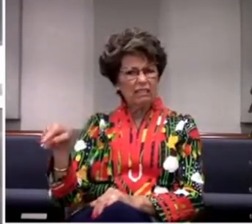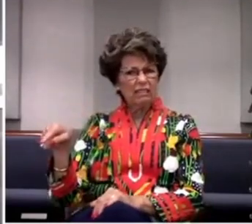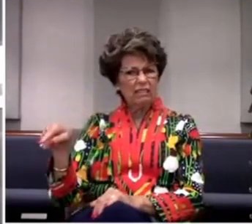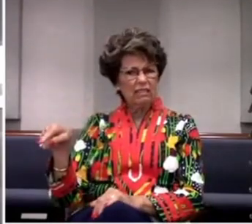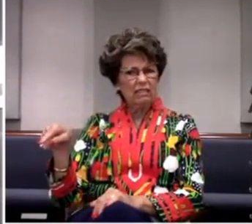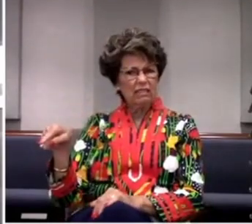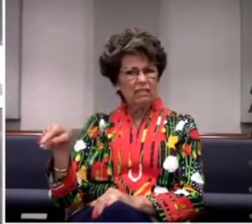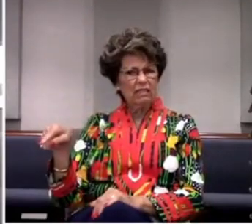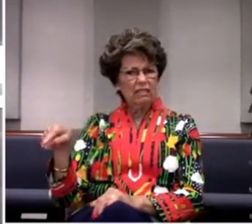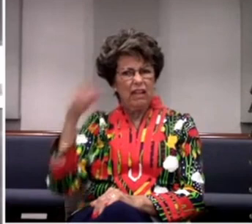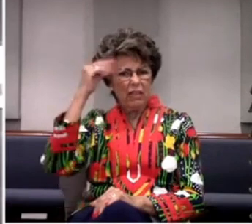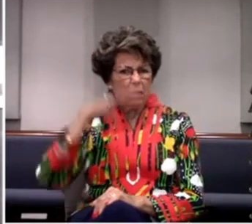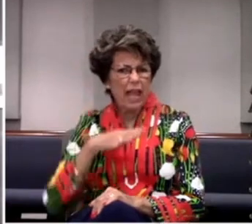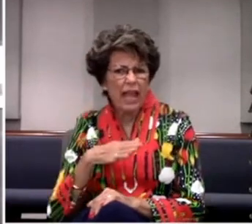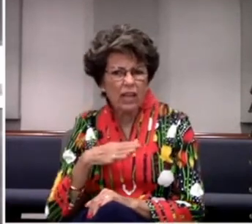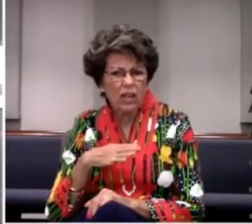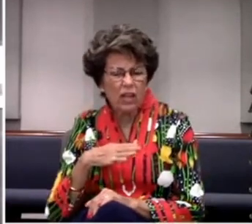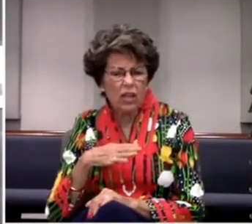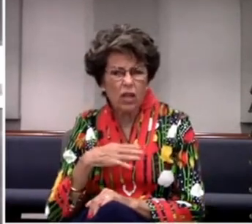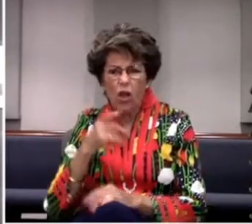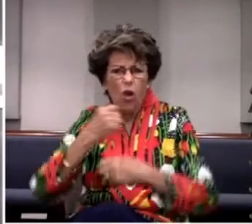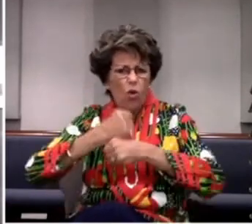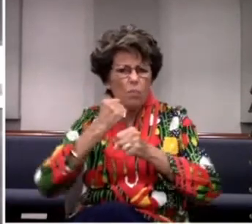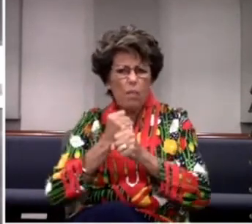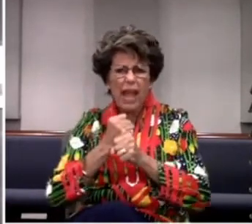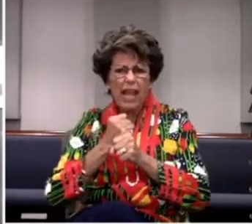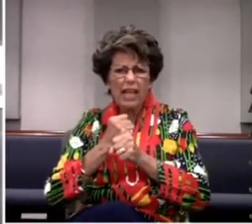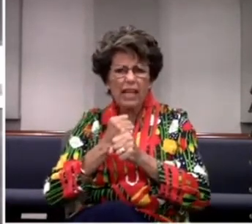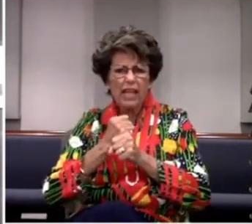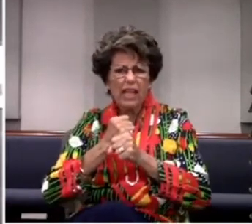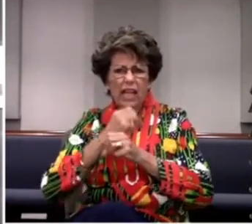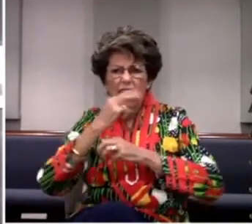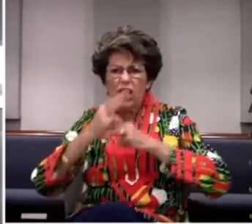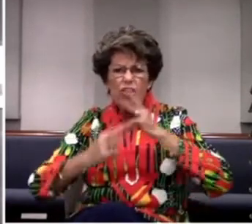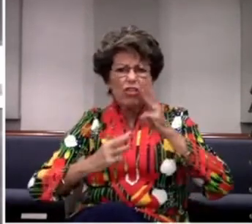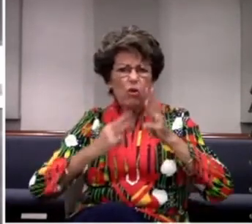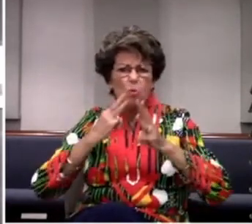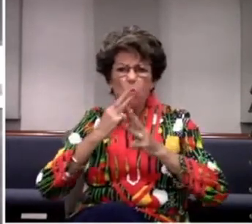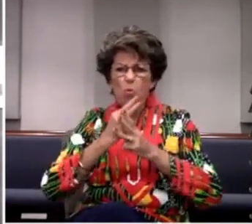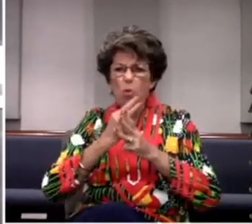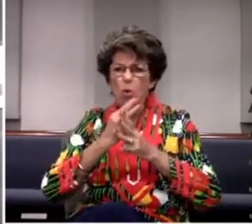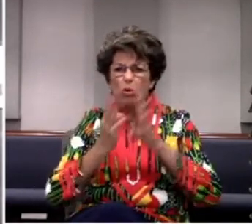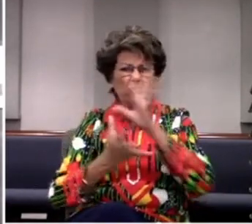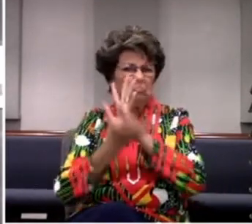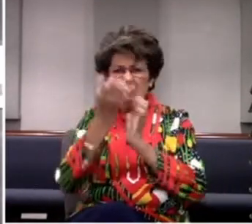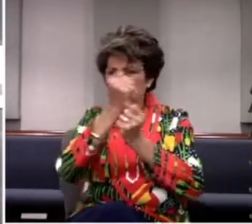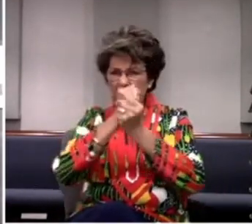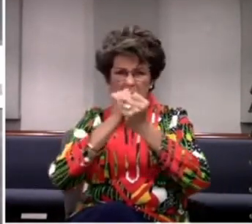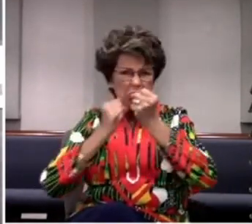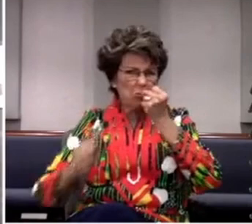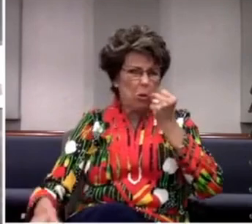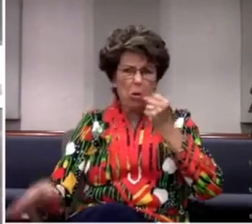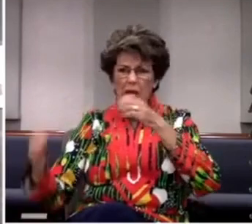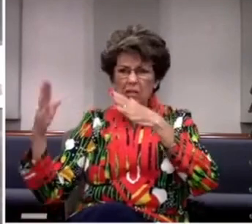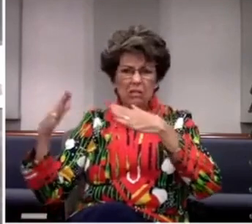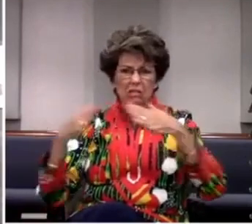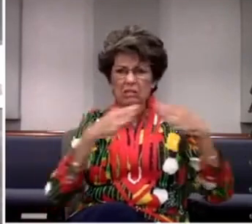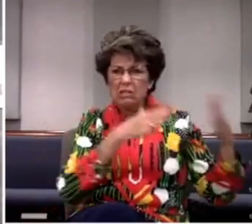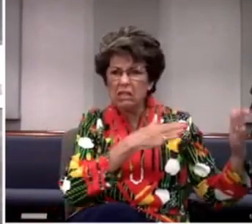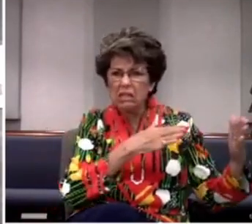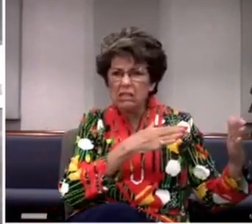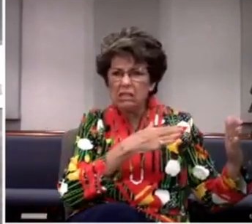kingdoms, that made the world as a wilderness and destroyed the cities, that opened not the house